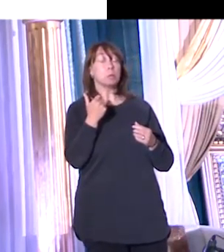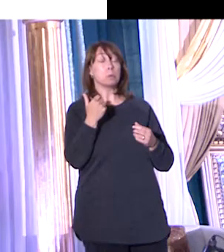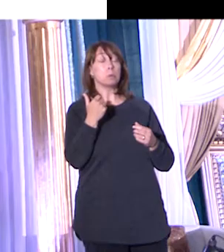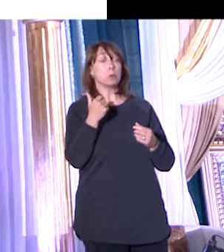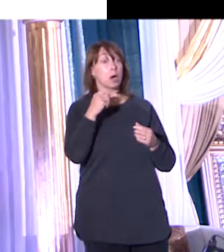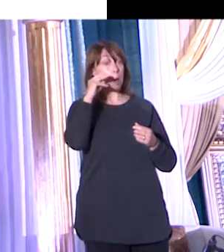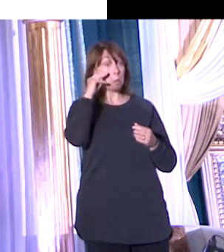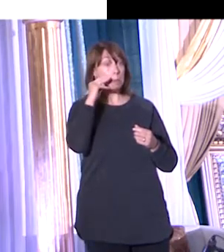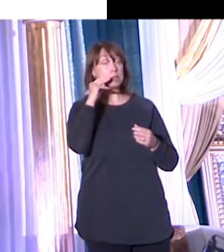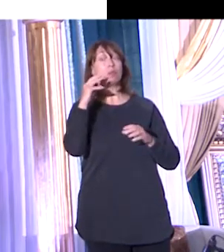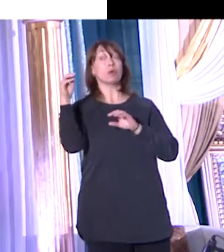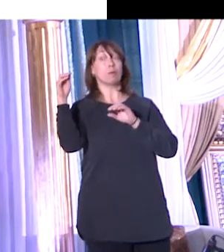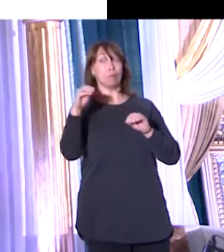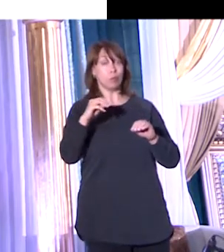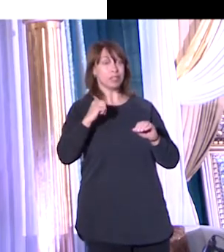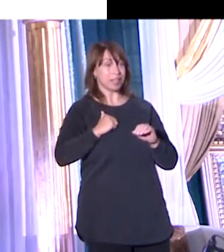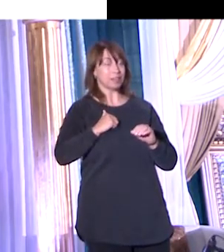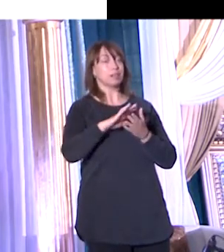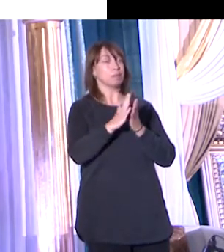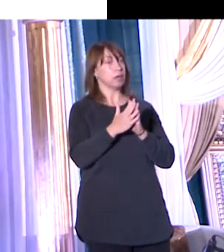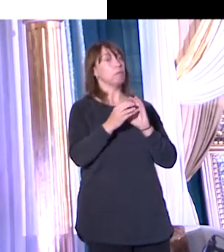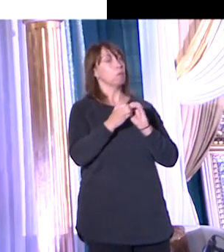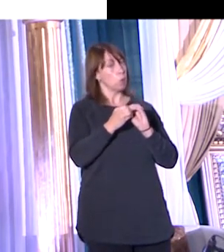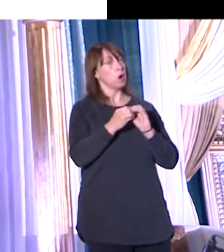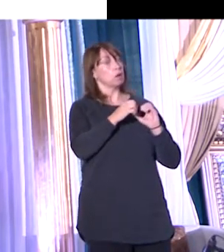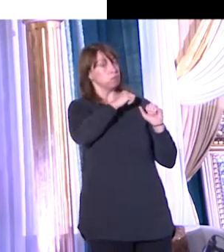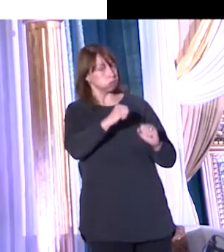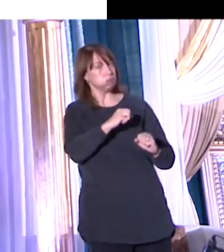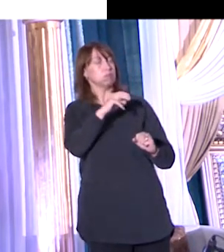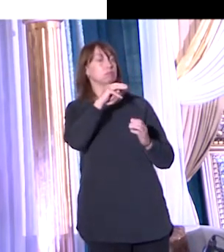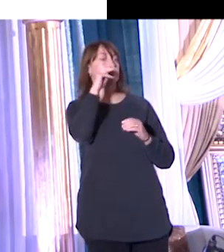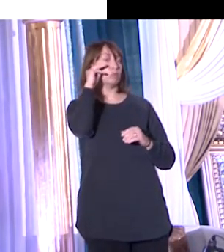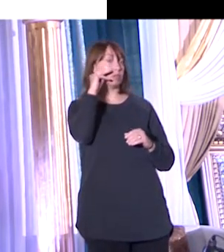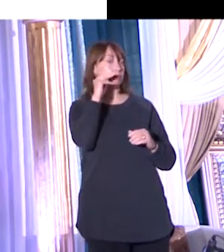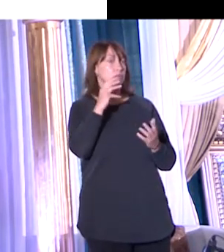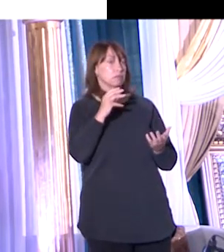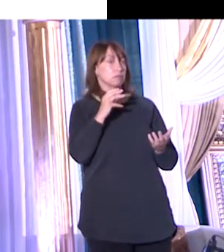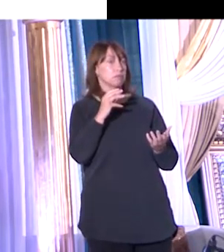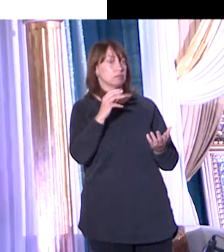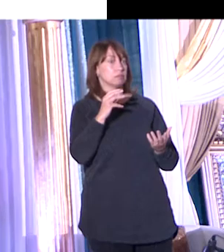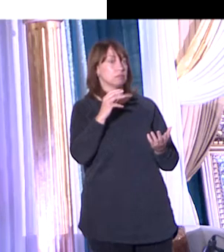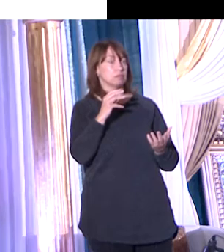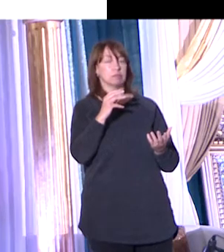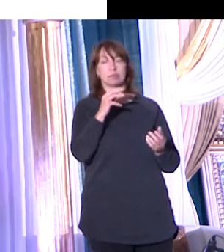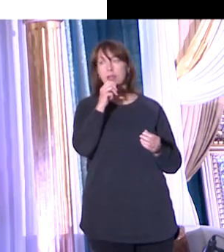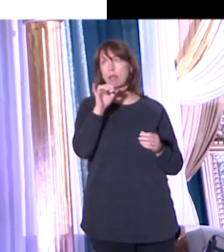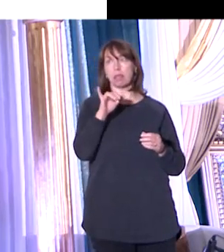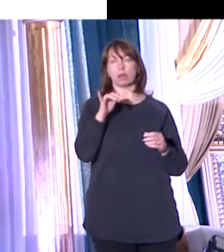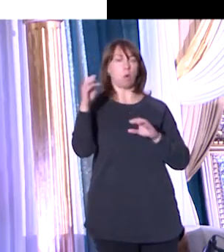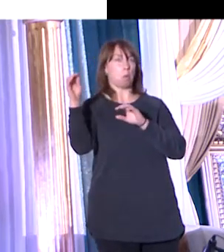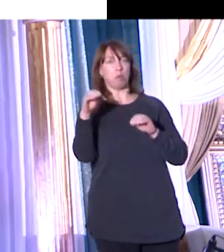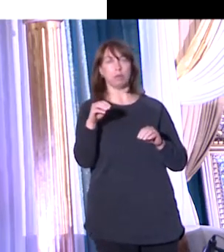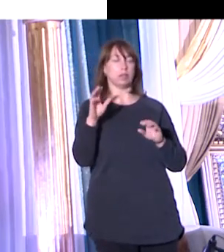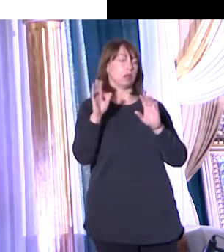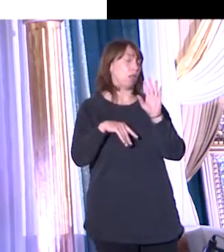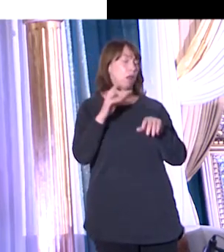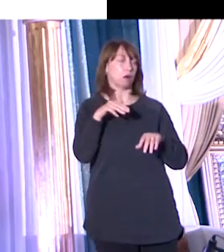Islam actually strengthened since they got here. And when you look at it by length of time in the country, you can see